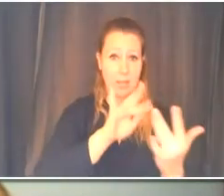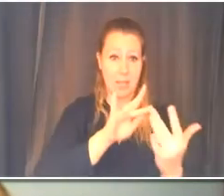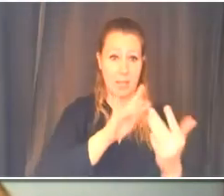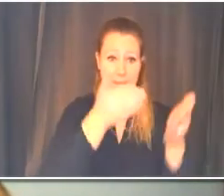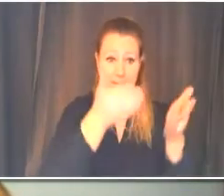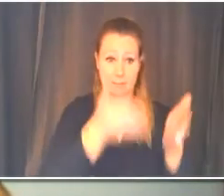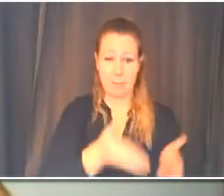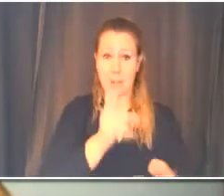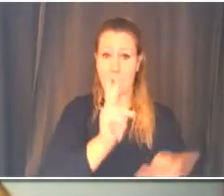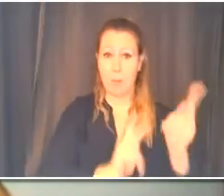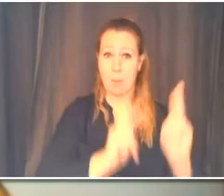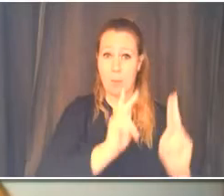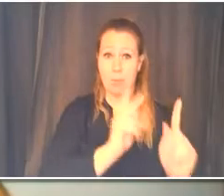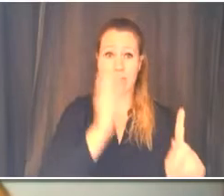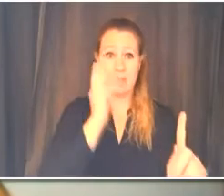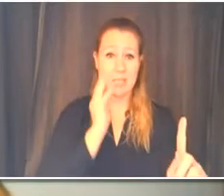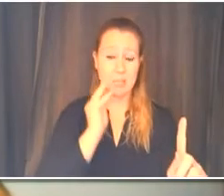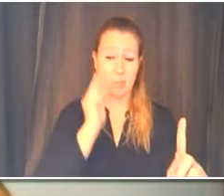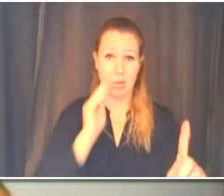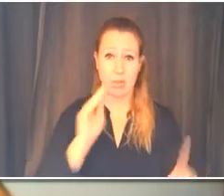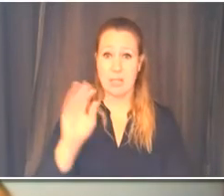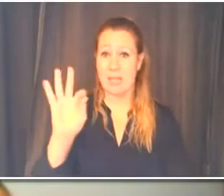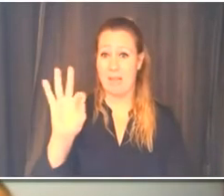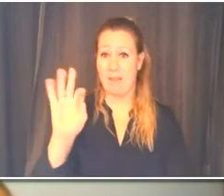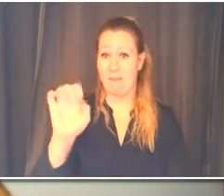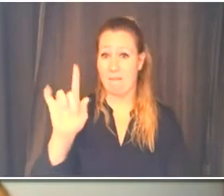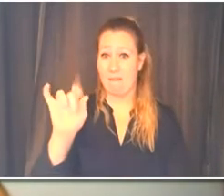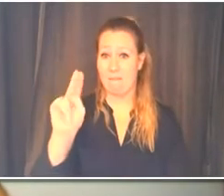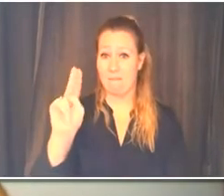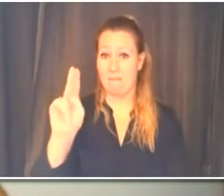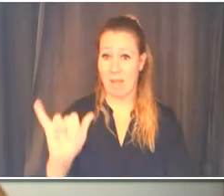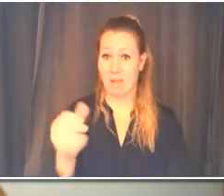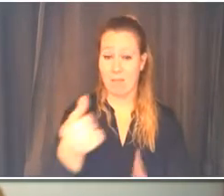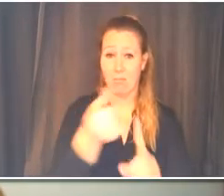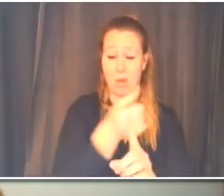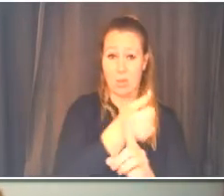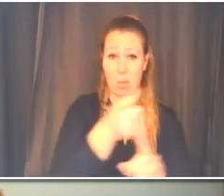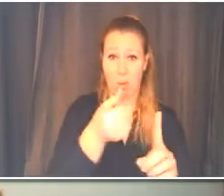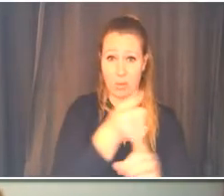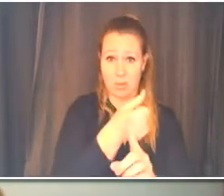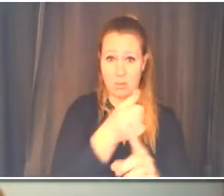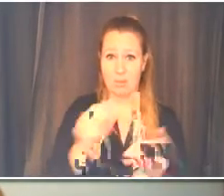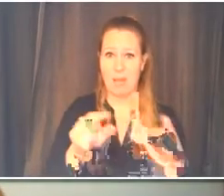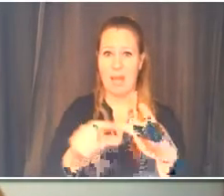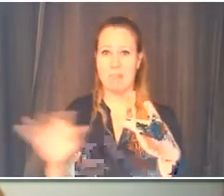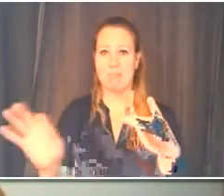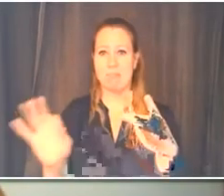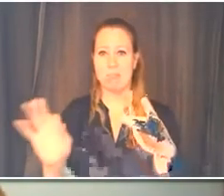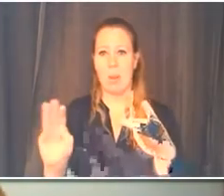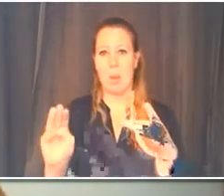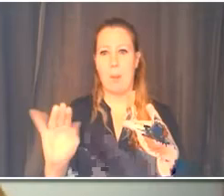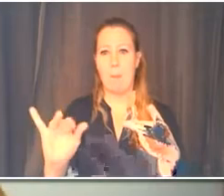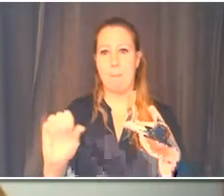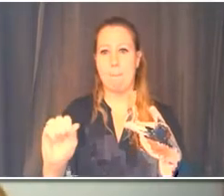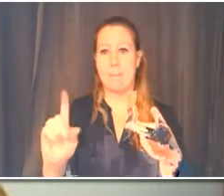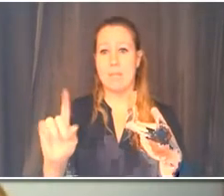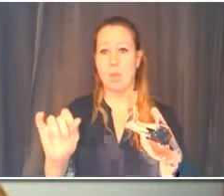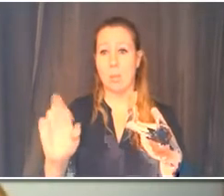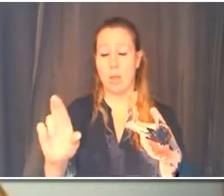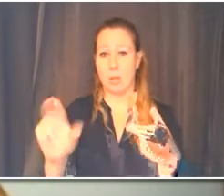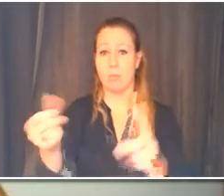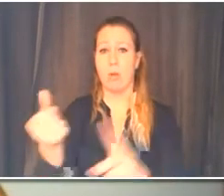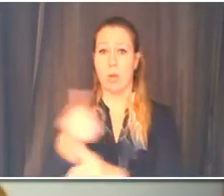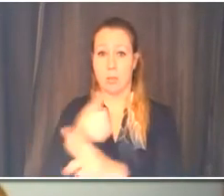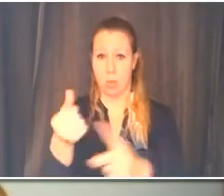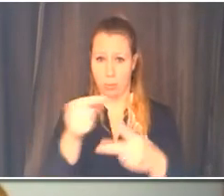um you know different planning um the the safety tips and and let them know that the fjcs are virtually open